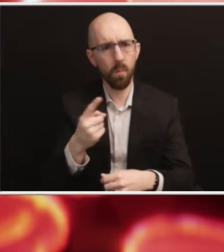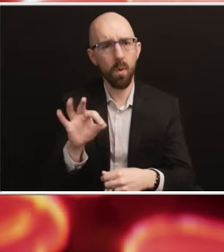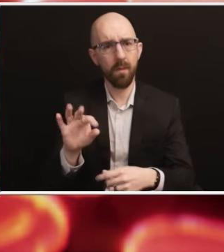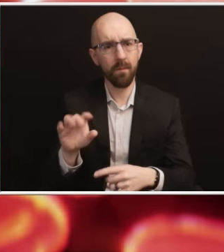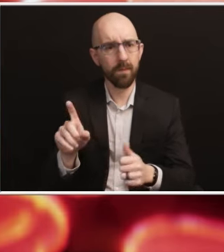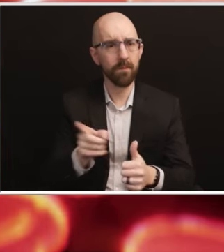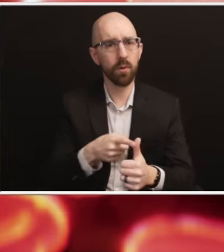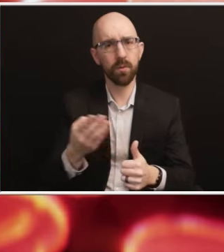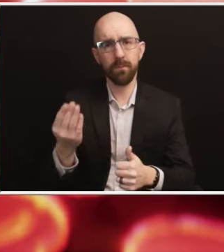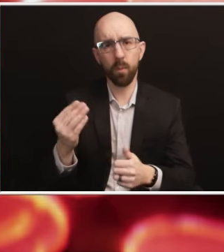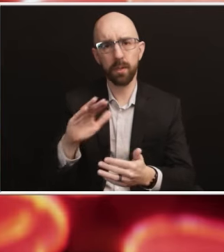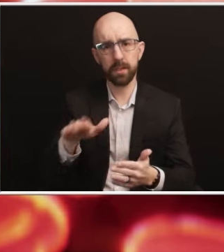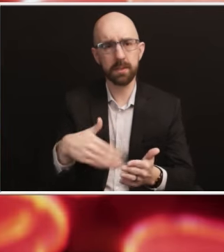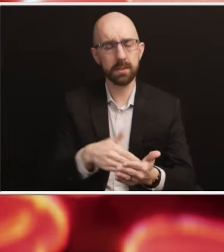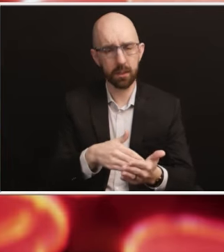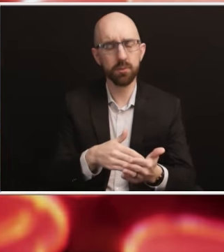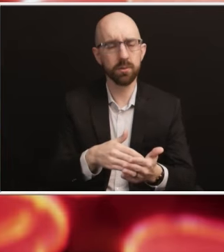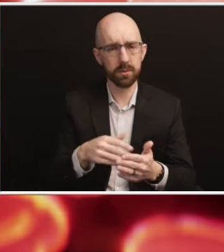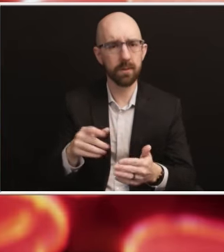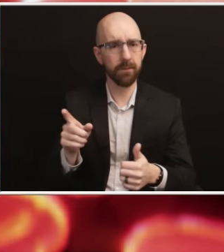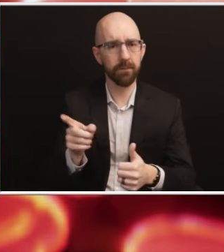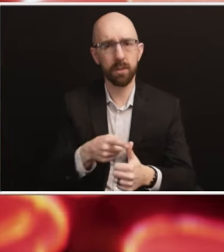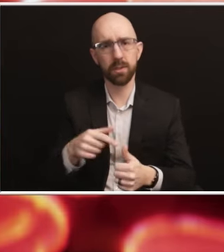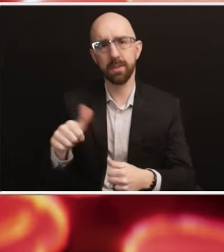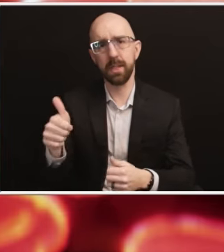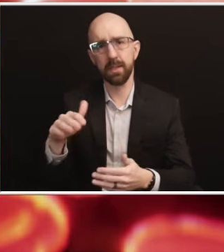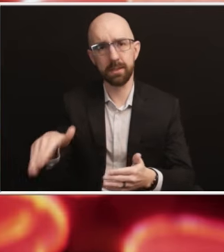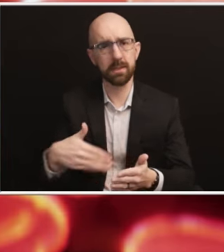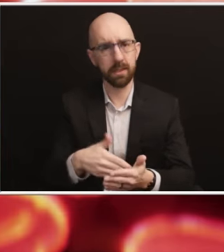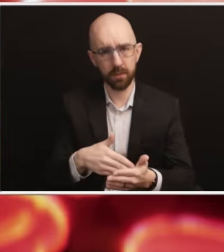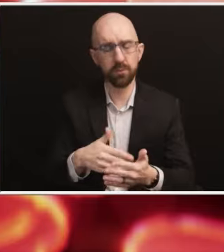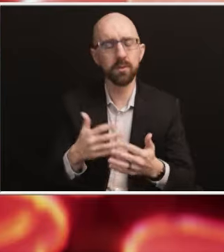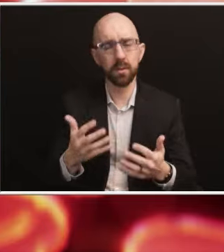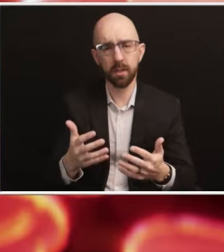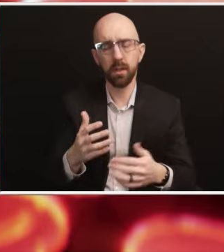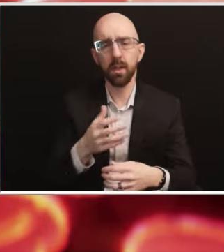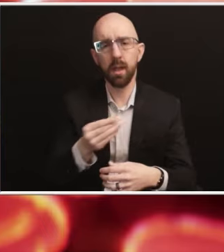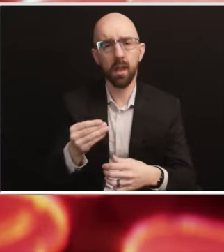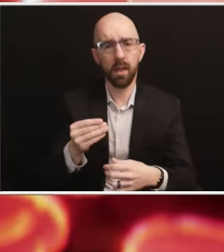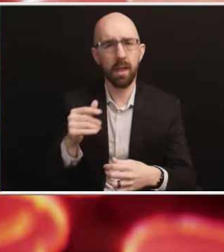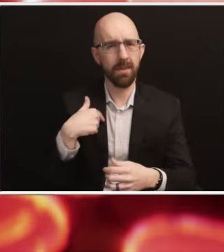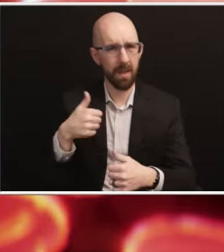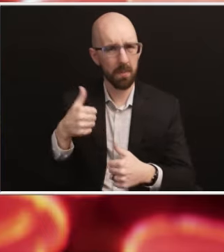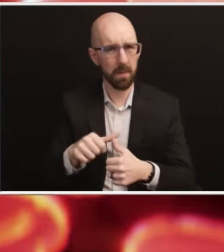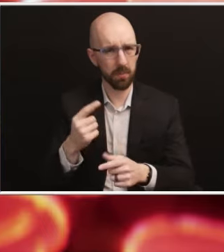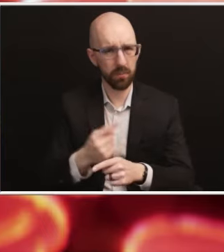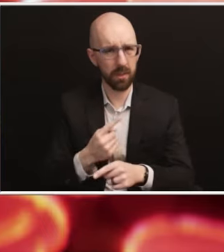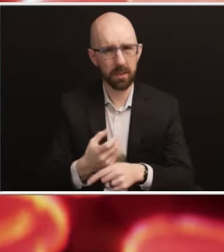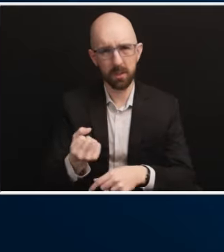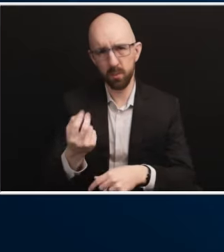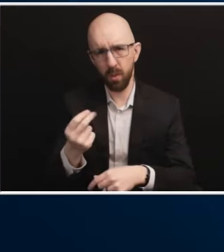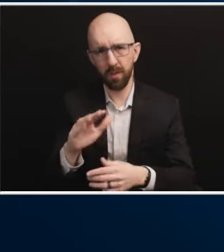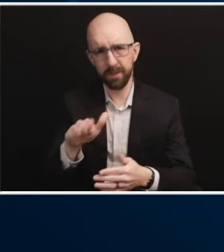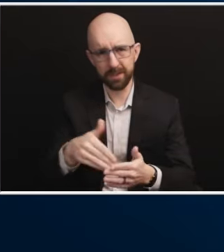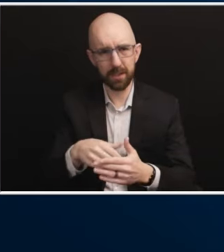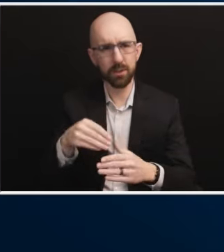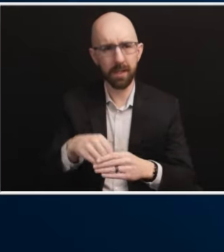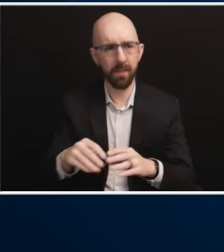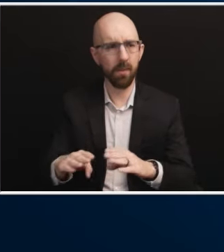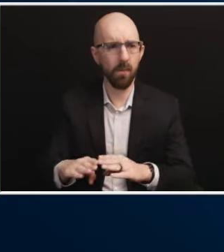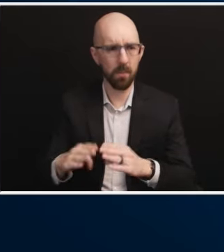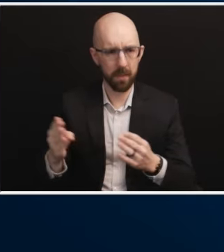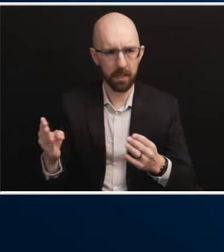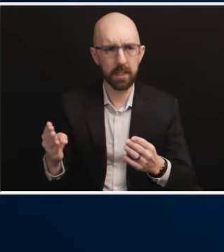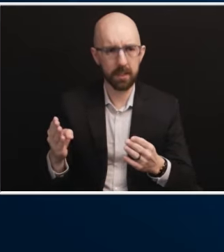centers, first 10 centers, and first, if I remember correctly, 12 centers in opening,